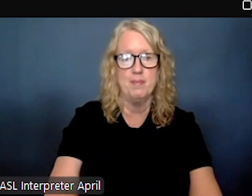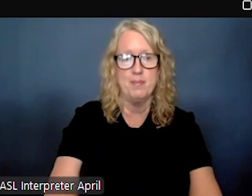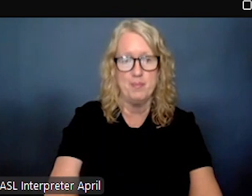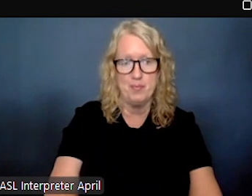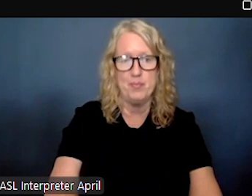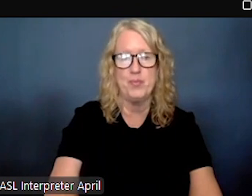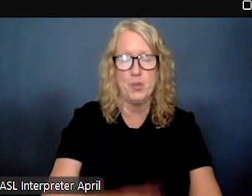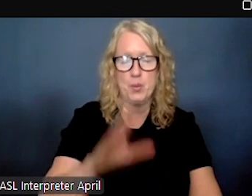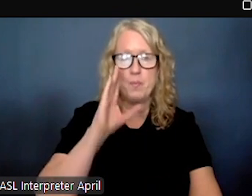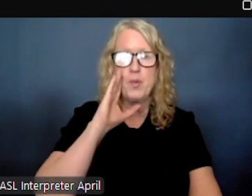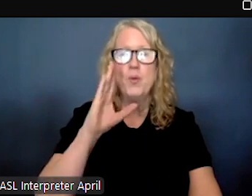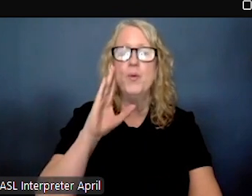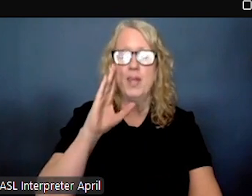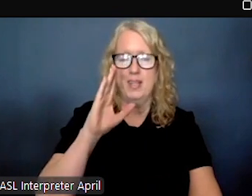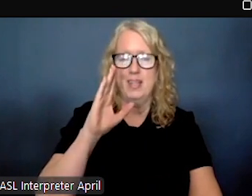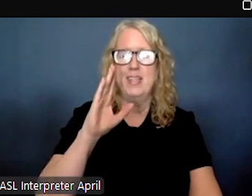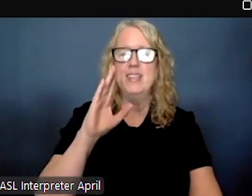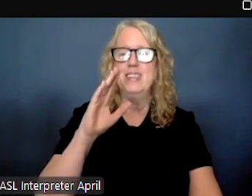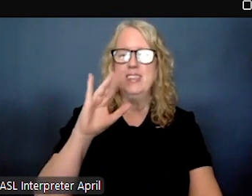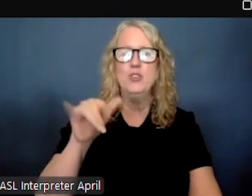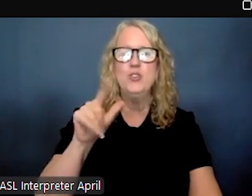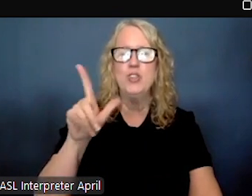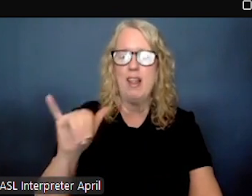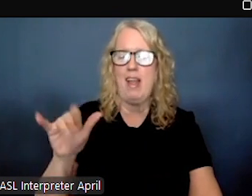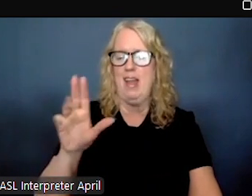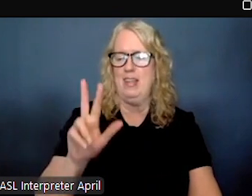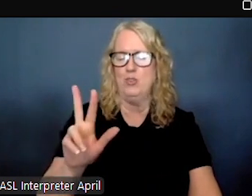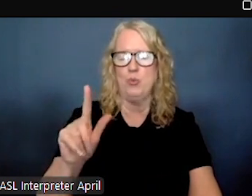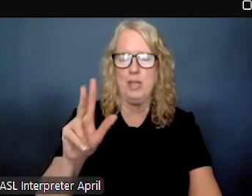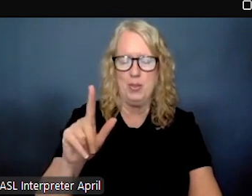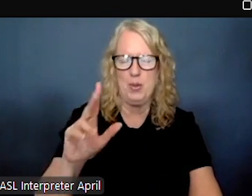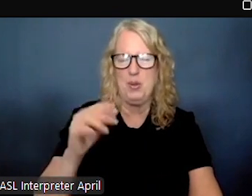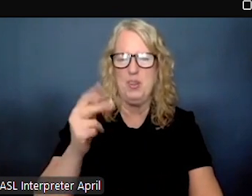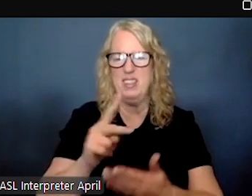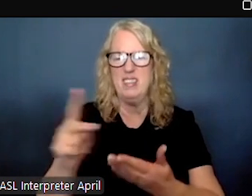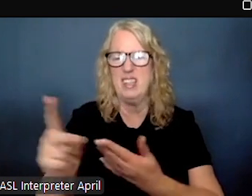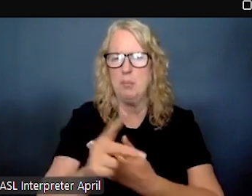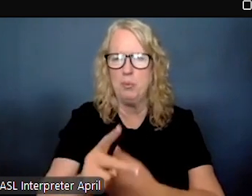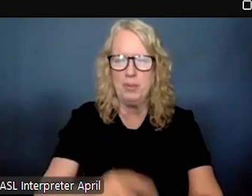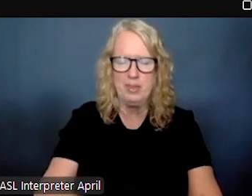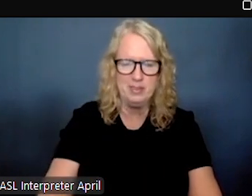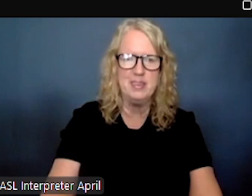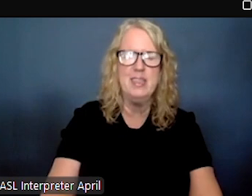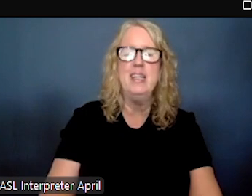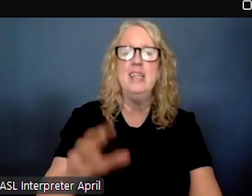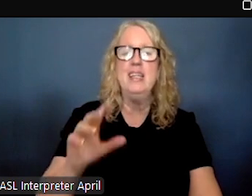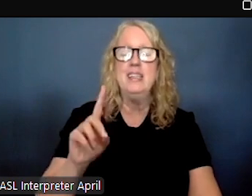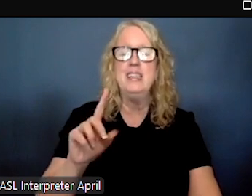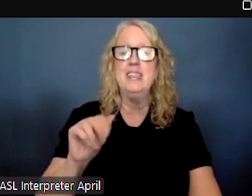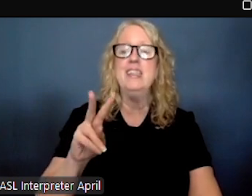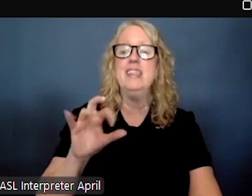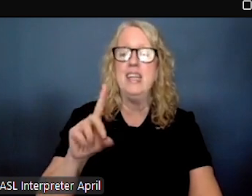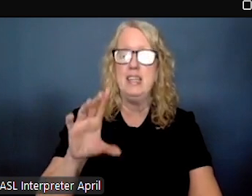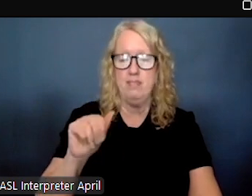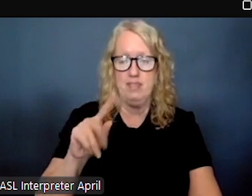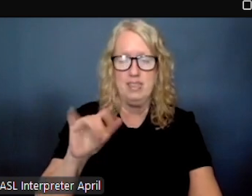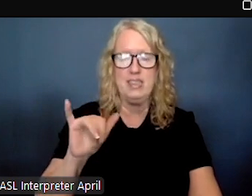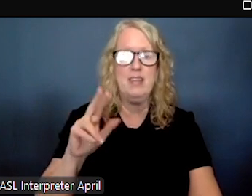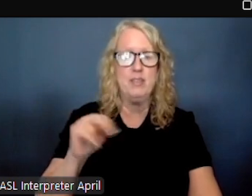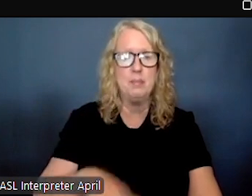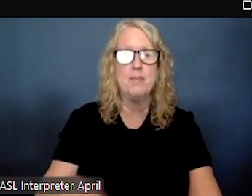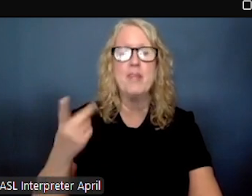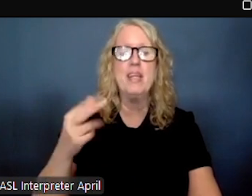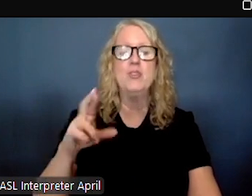we have one coming July 23rd. That's in a couple weeks. One with David, it's with David Covington and